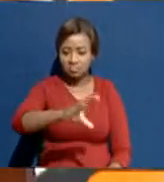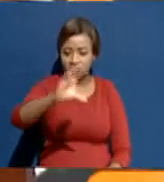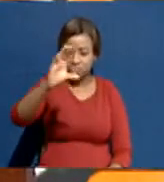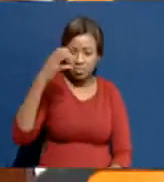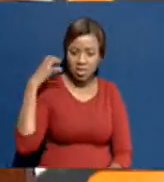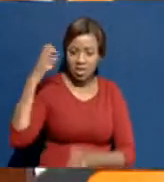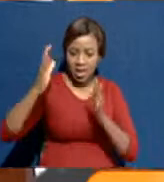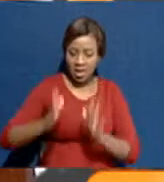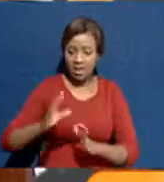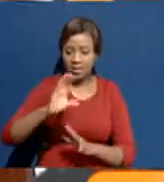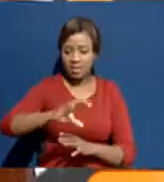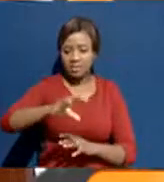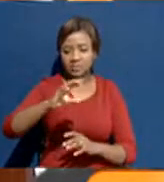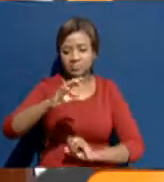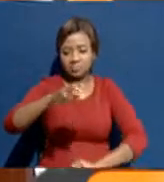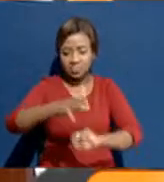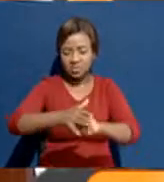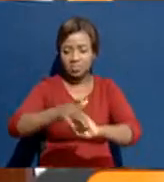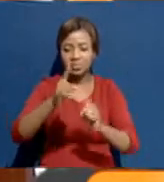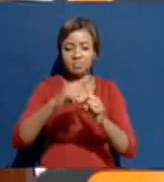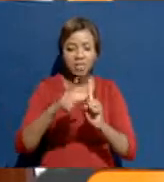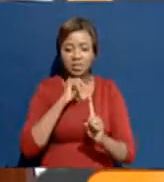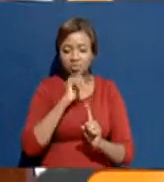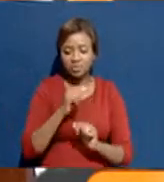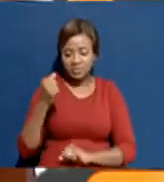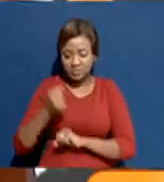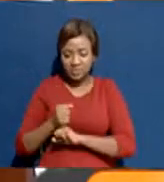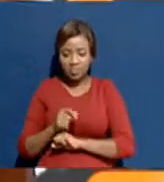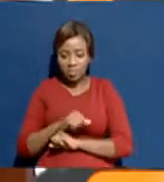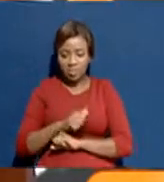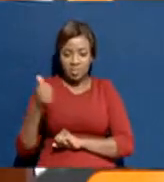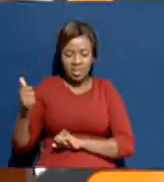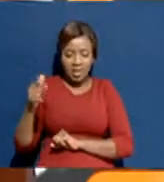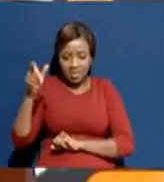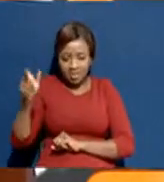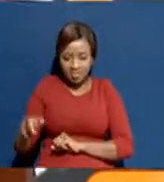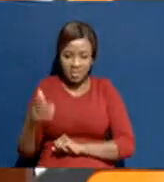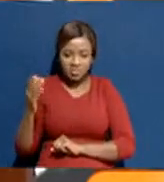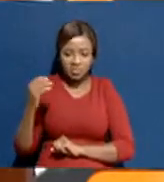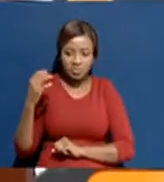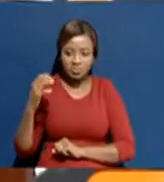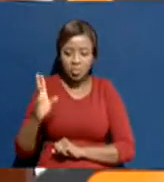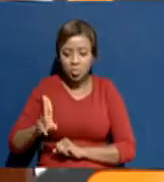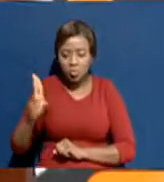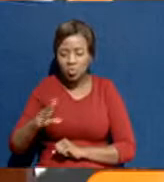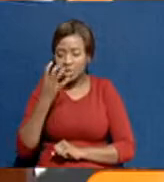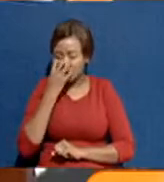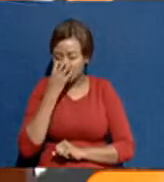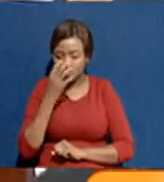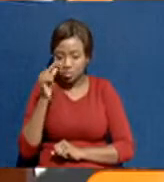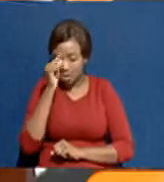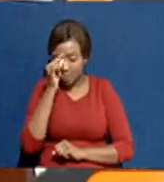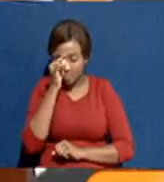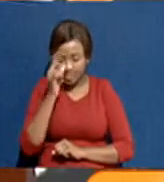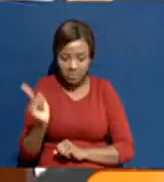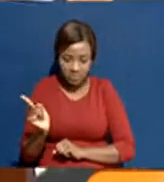of choice and not supporting the other two candidates, Uhuru and Ruto. So